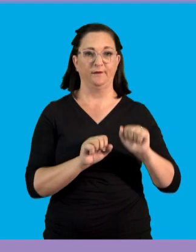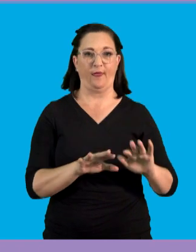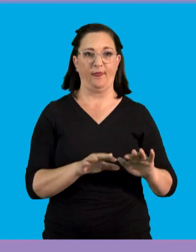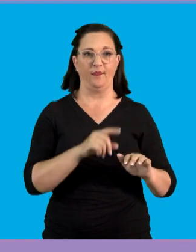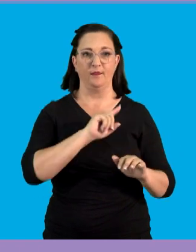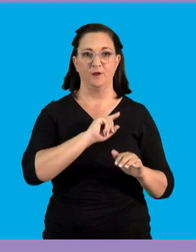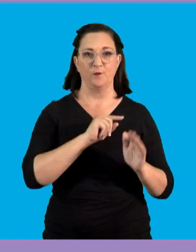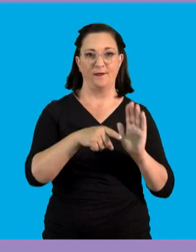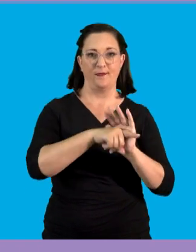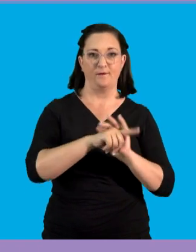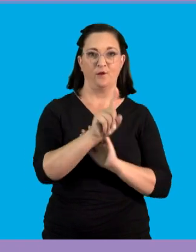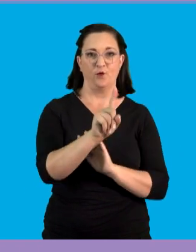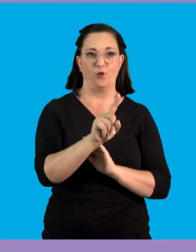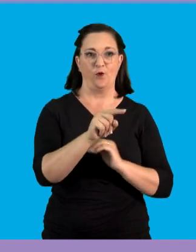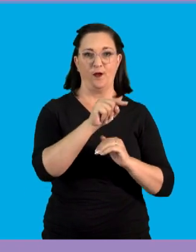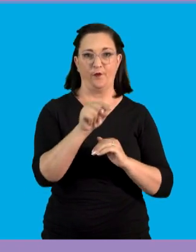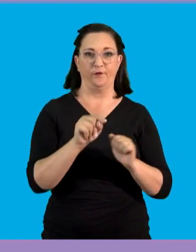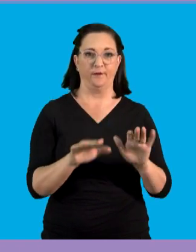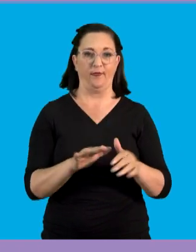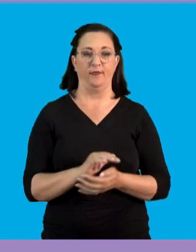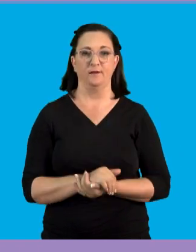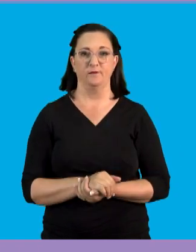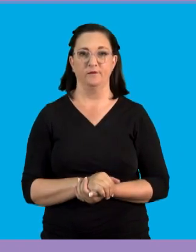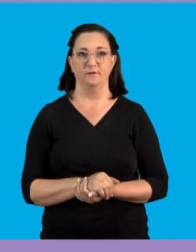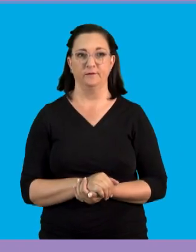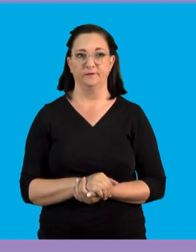a negative 1/10.